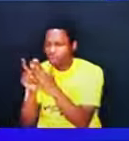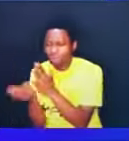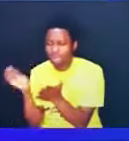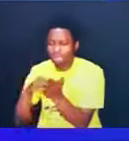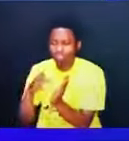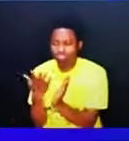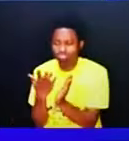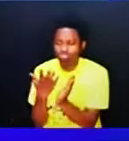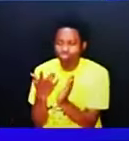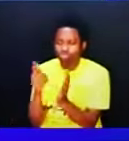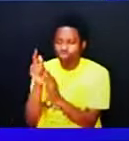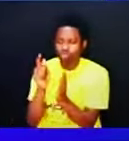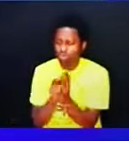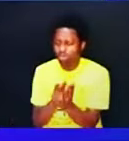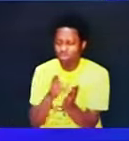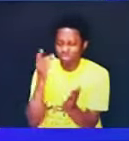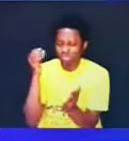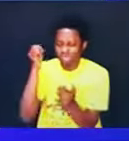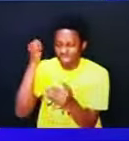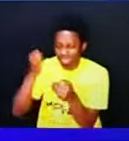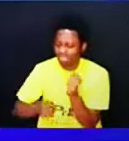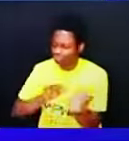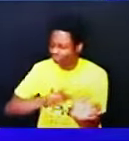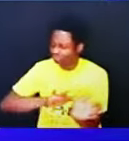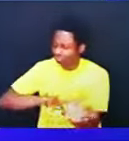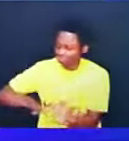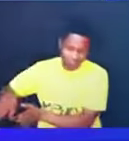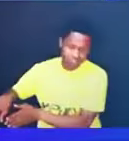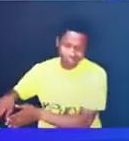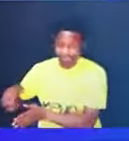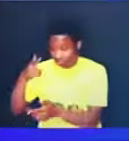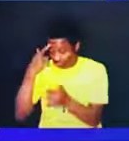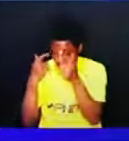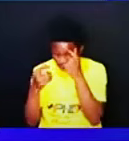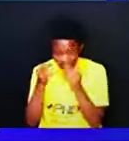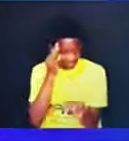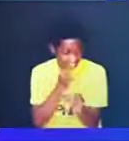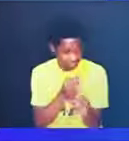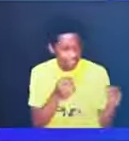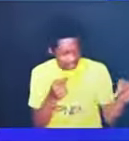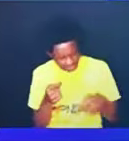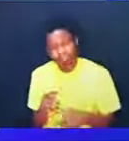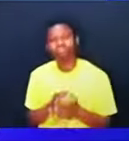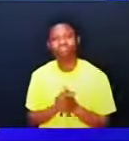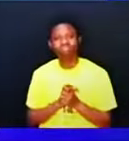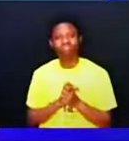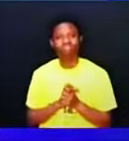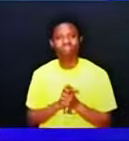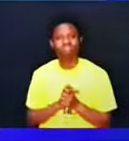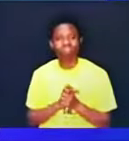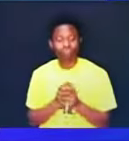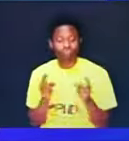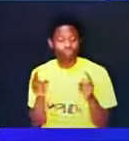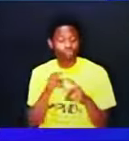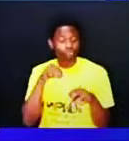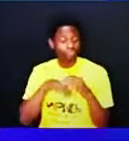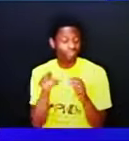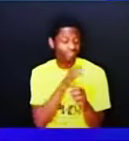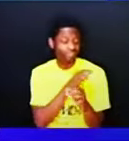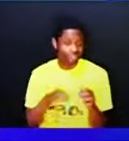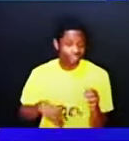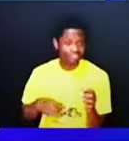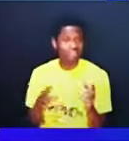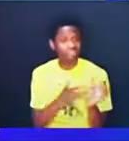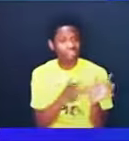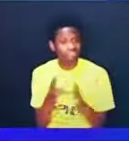us again. Na gidie abei ye ni oyemfo no ensabio. So in Christ Jesus,